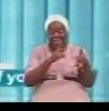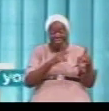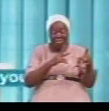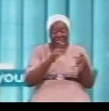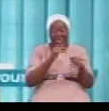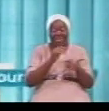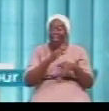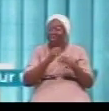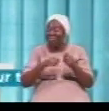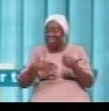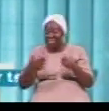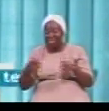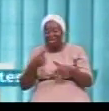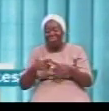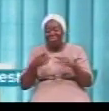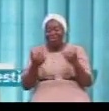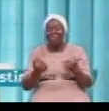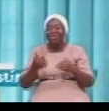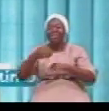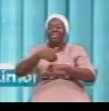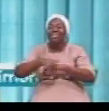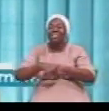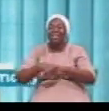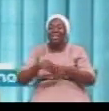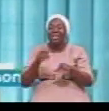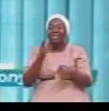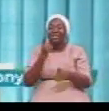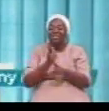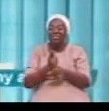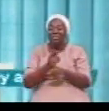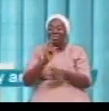the shanshan. But tonight, at one single prayer,